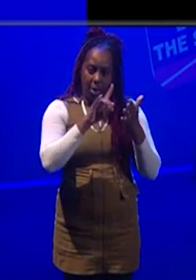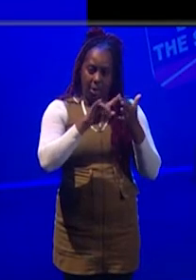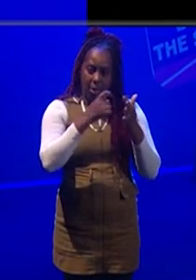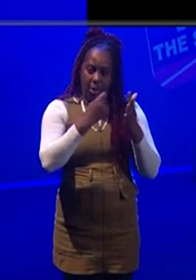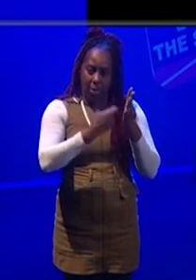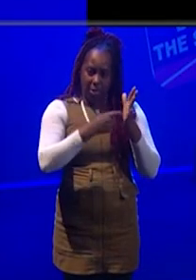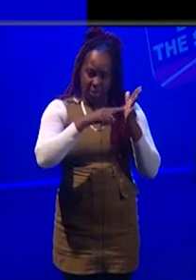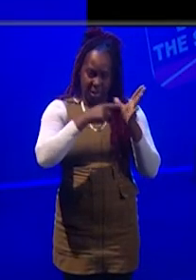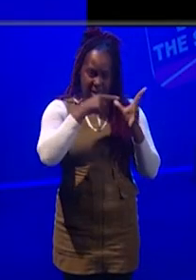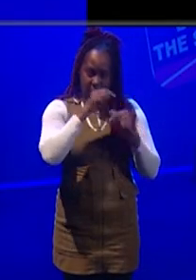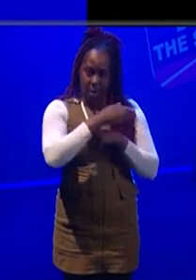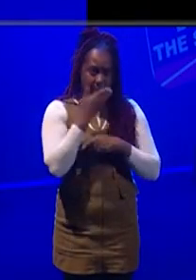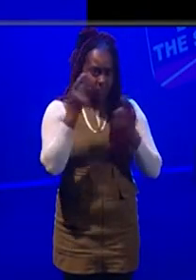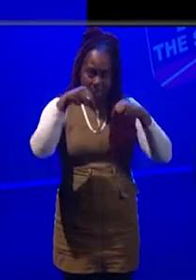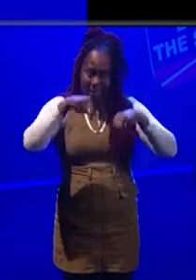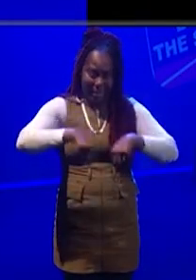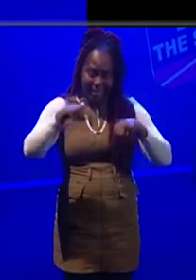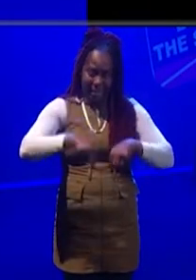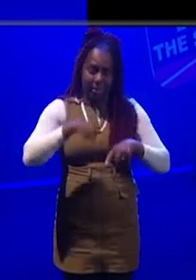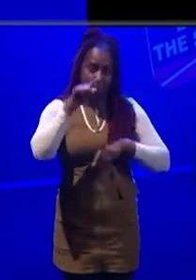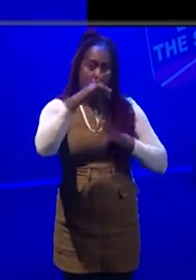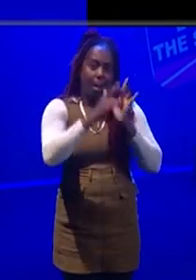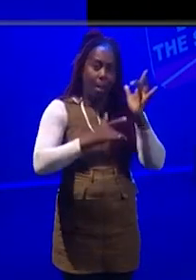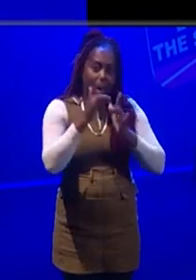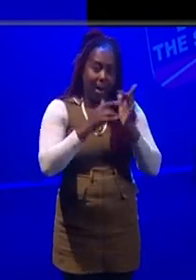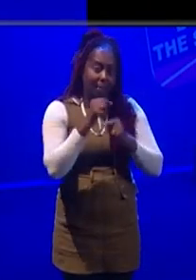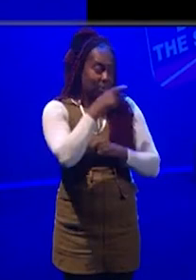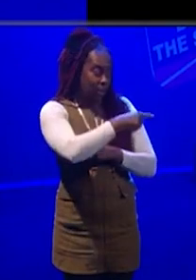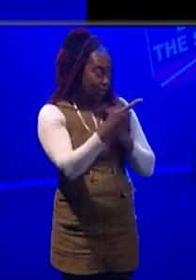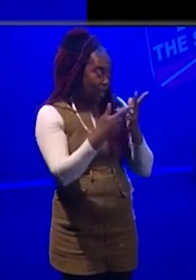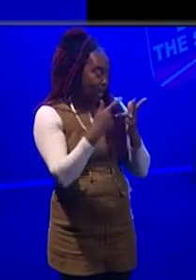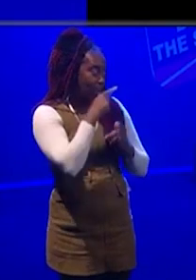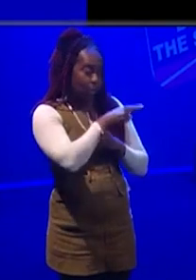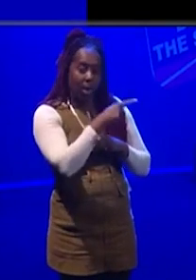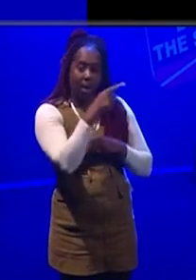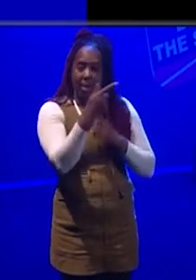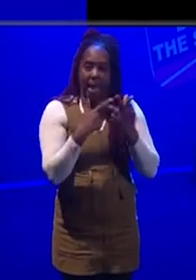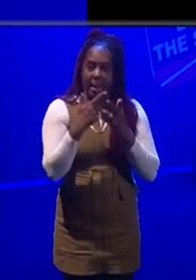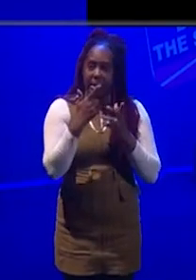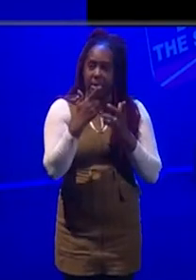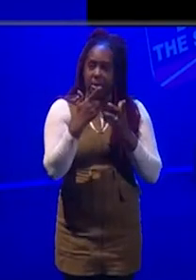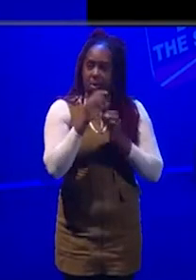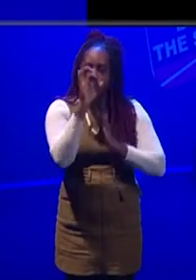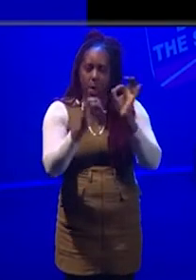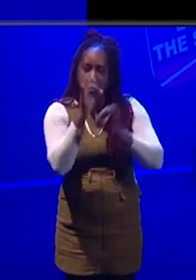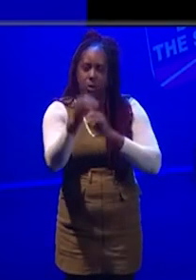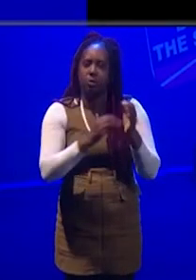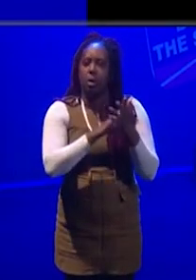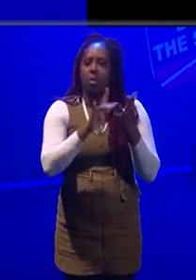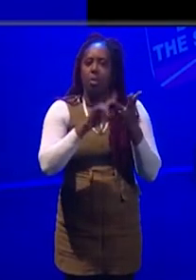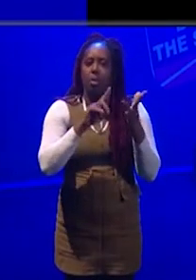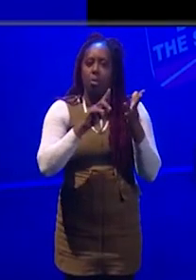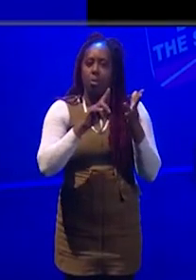Unfortunately, Athena can't be here with us. So Zainab will be feeding in questions and filling in comments and answers